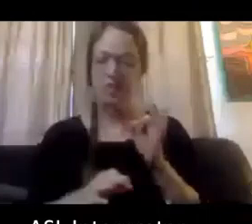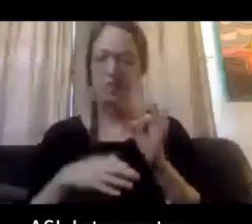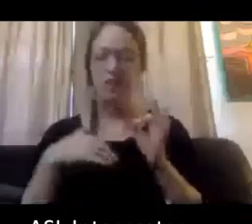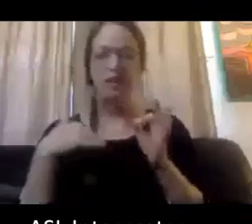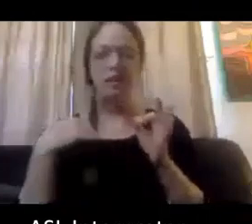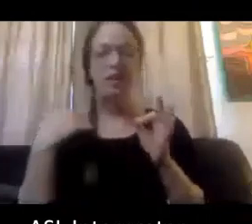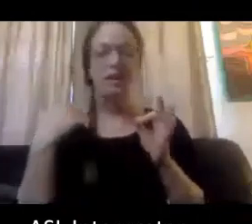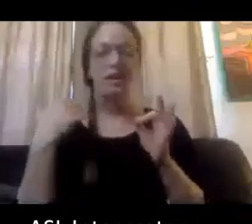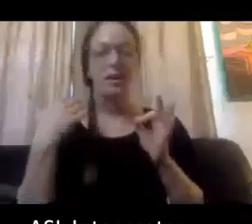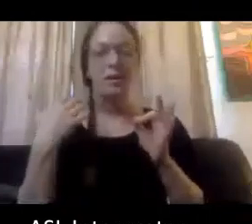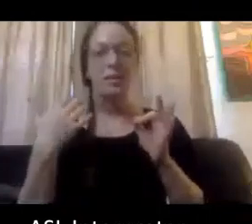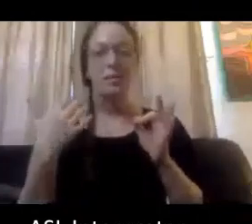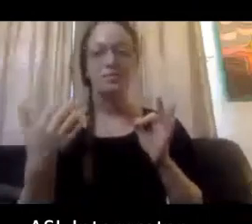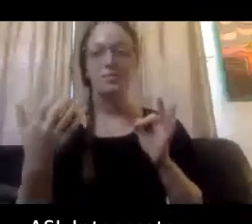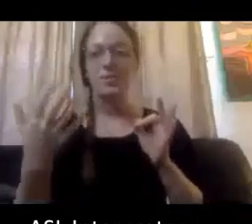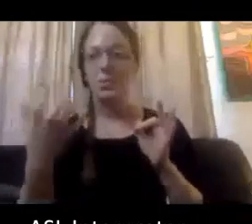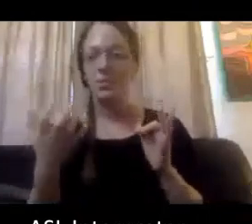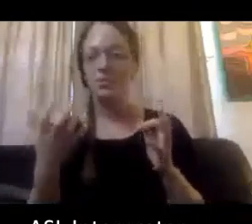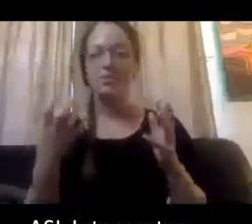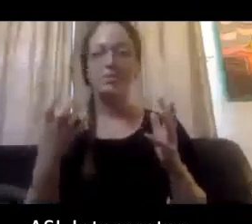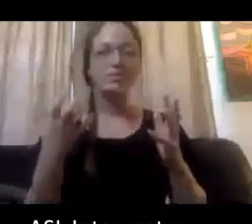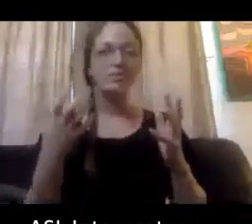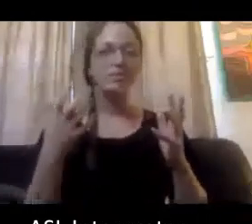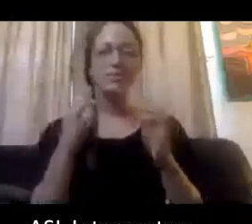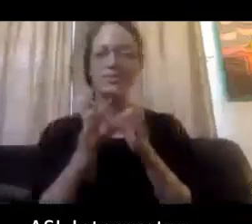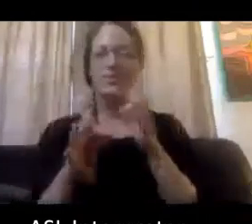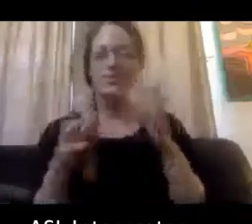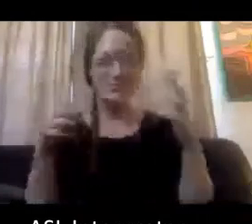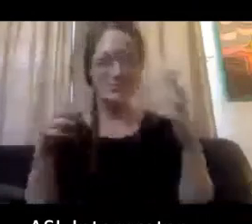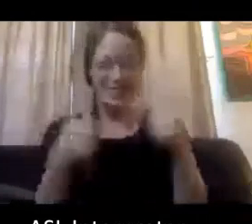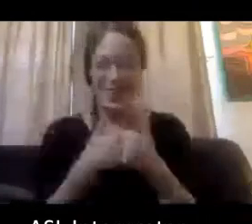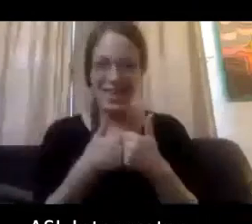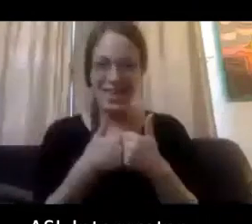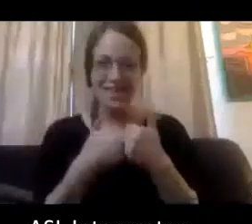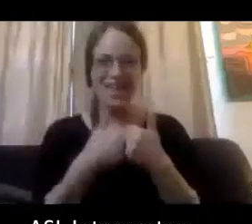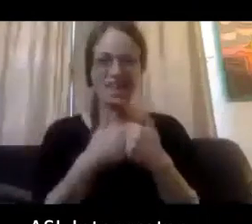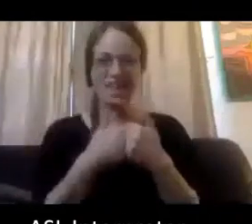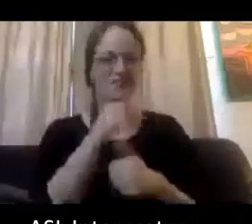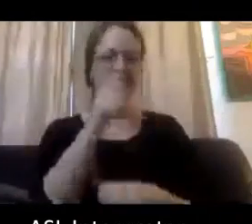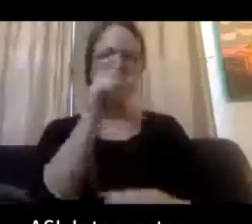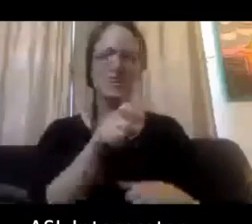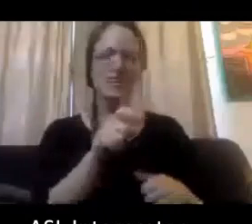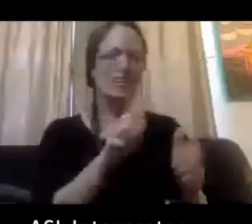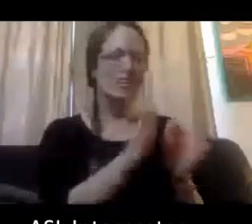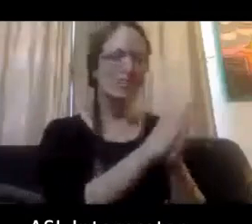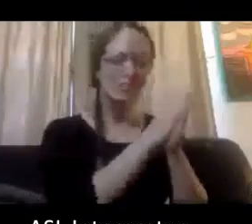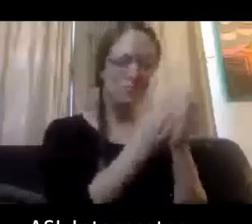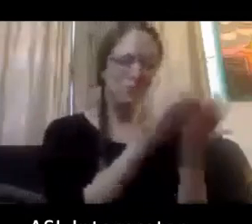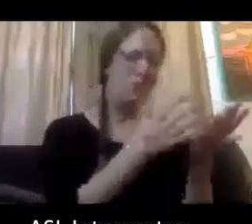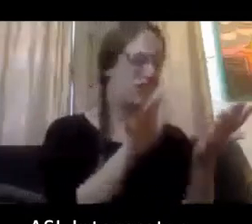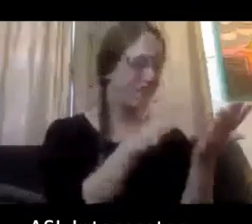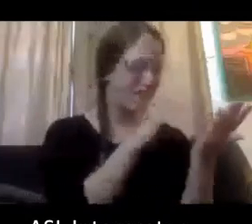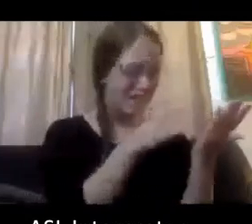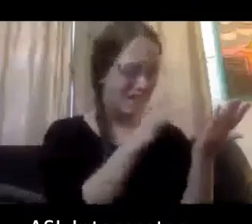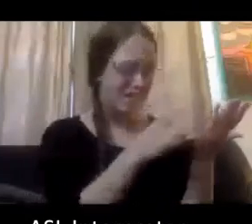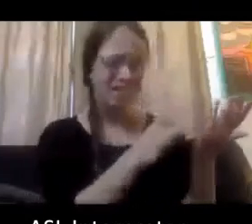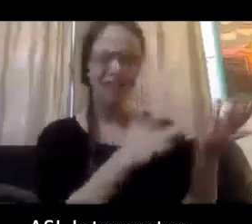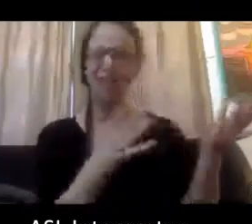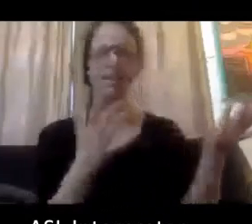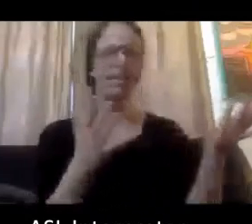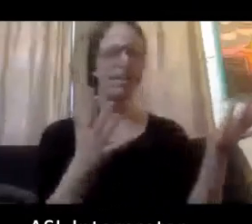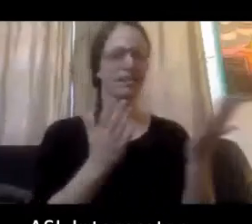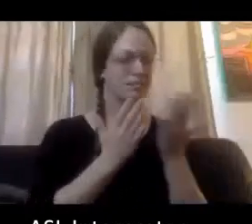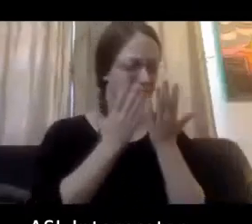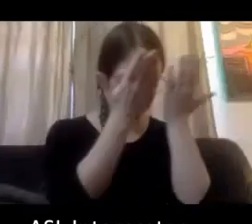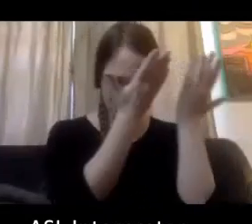wanting to have a game that you don't have to consult pages and pages of text on. The core